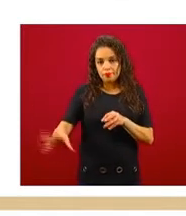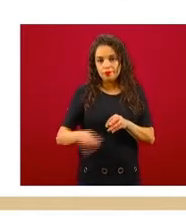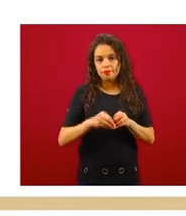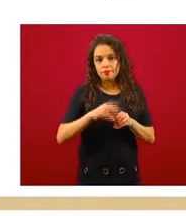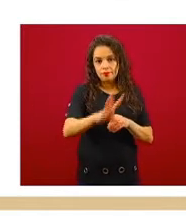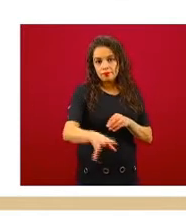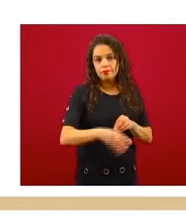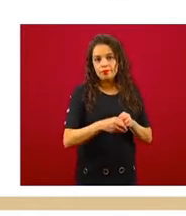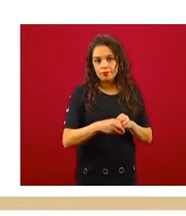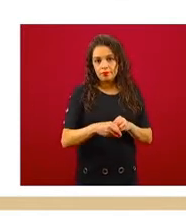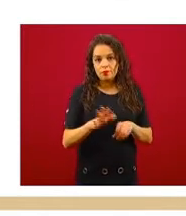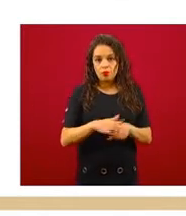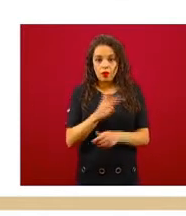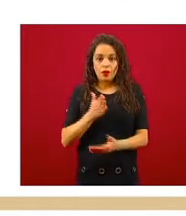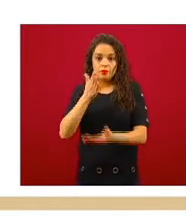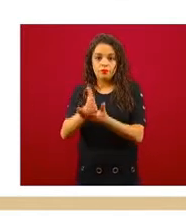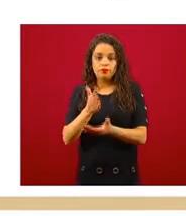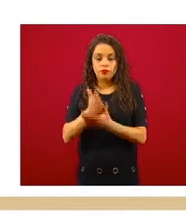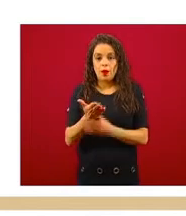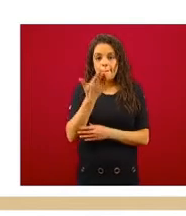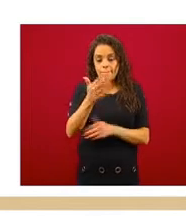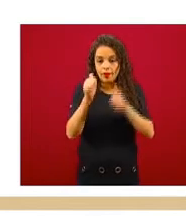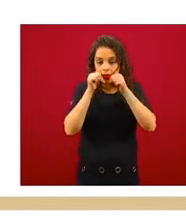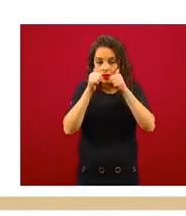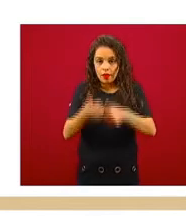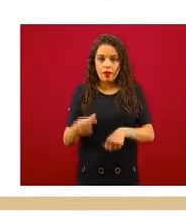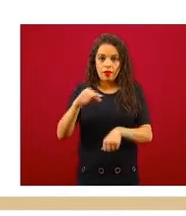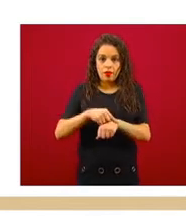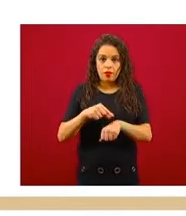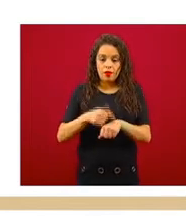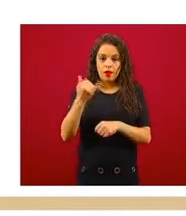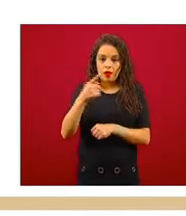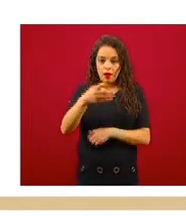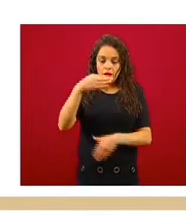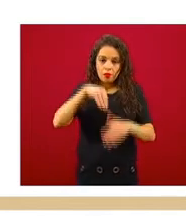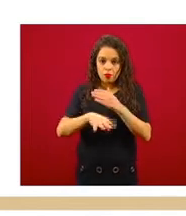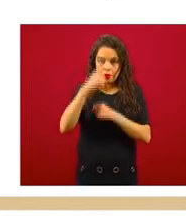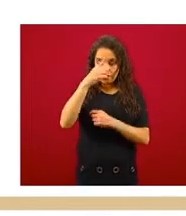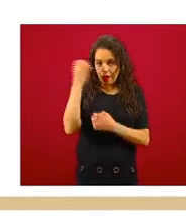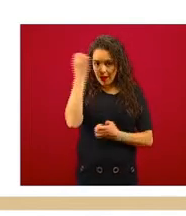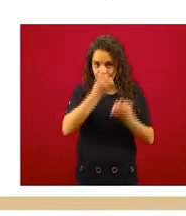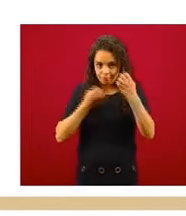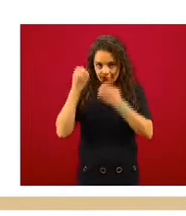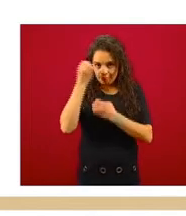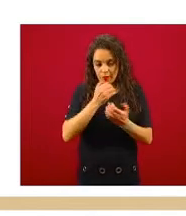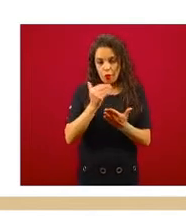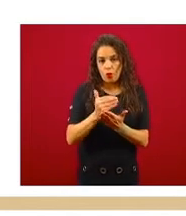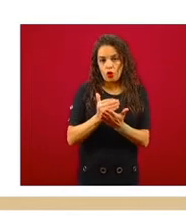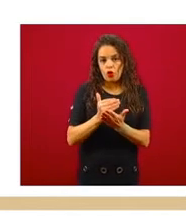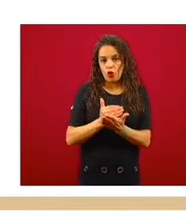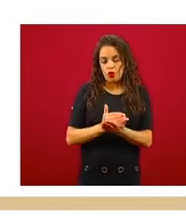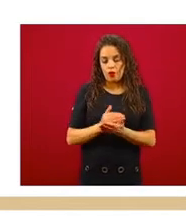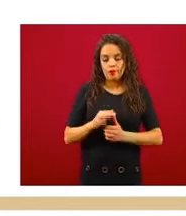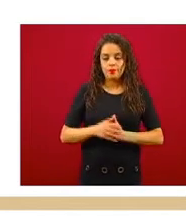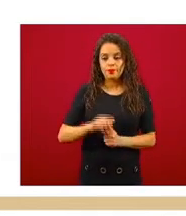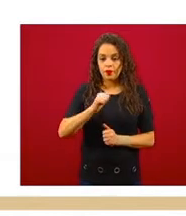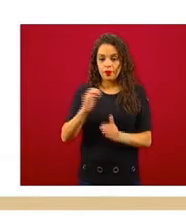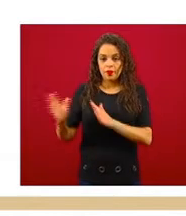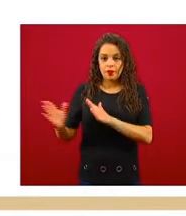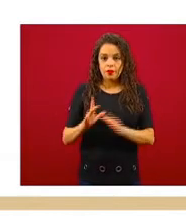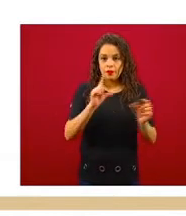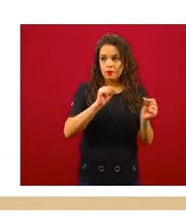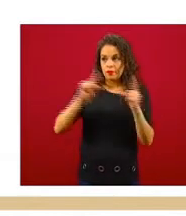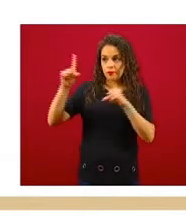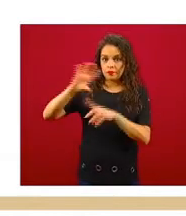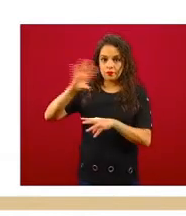de cómo van occurred avanzando in the atención last médica y 14 cómo van days, and we'll see ingresando how en that los will protocolos de accumulate screening. with the total En la numbers siguiente based diapositiva, on the la number of carga people who are acumulada,